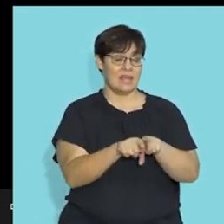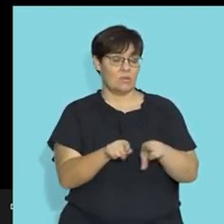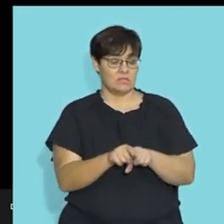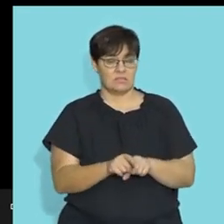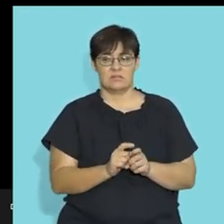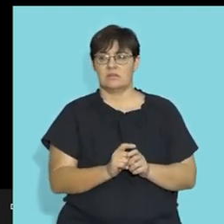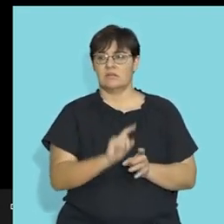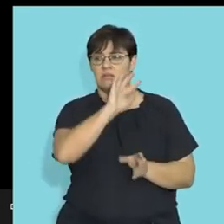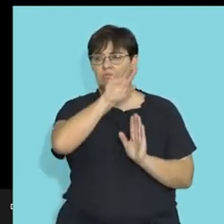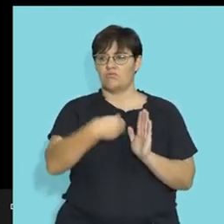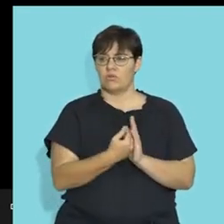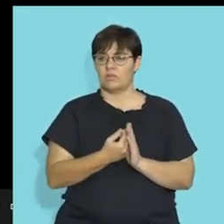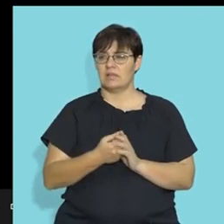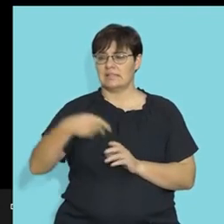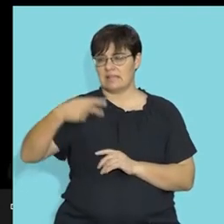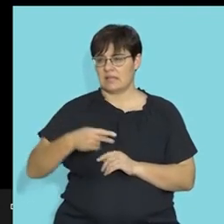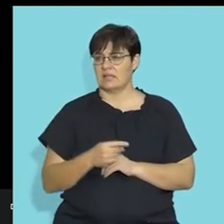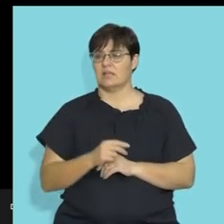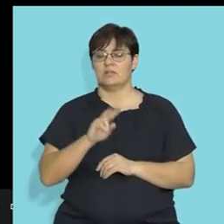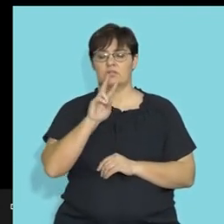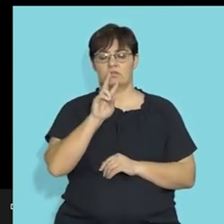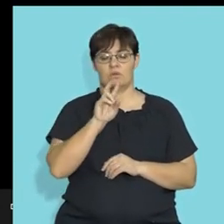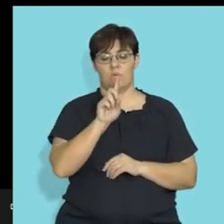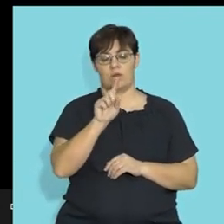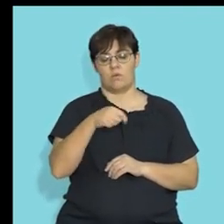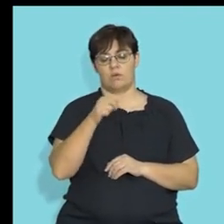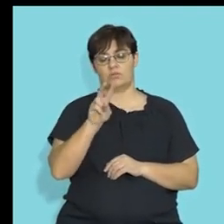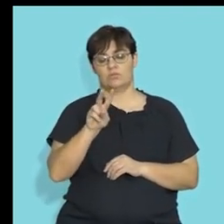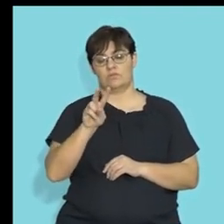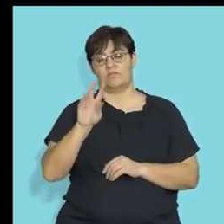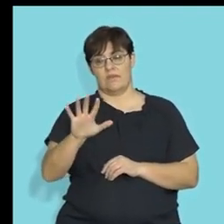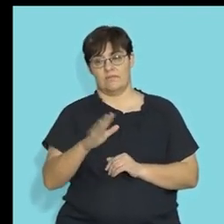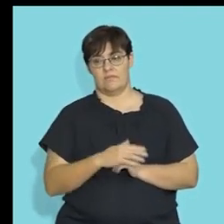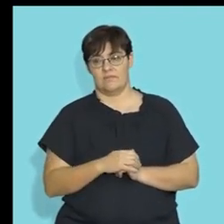So k is equal to, if I round to the second decimal place,